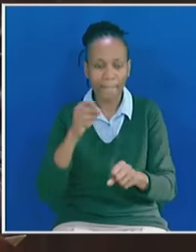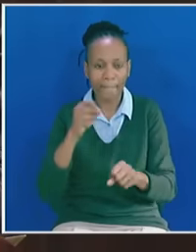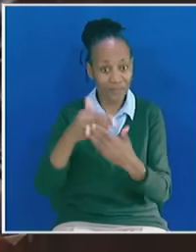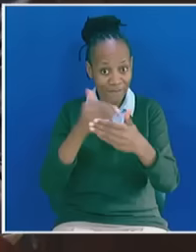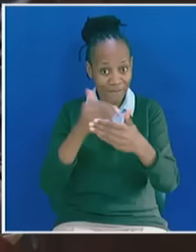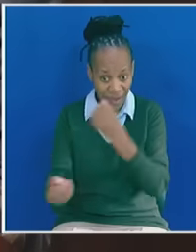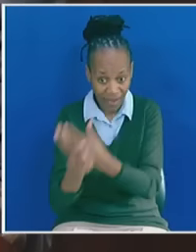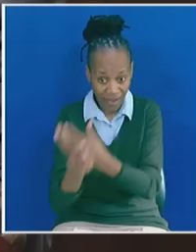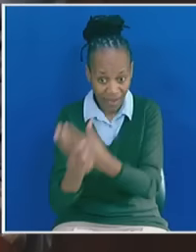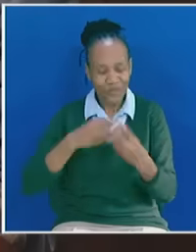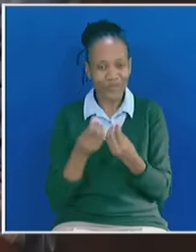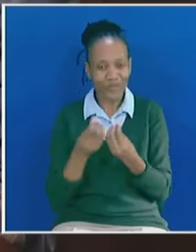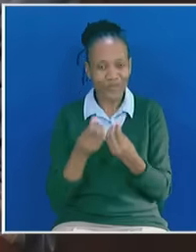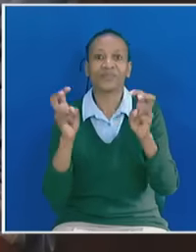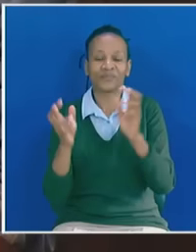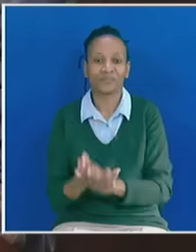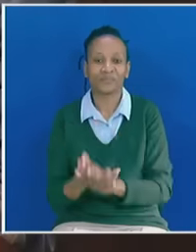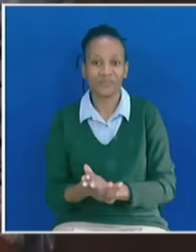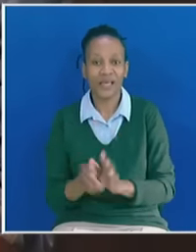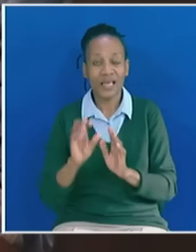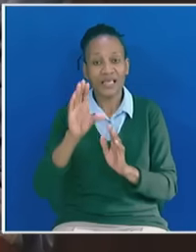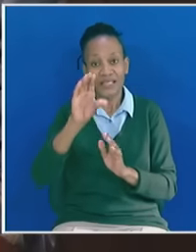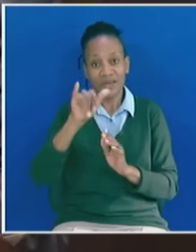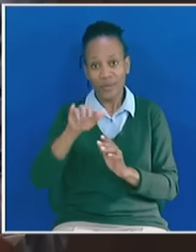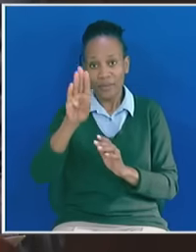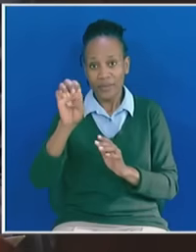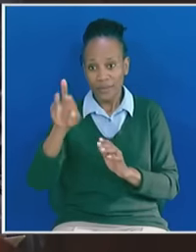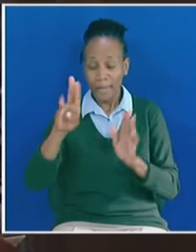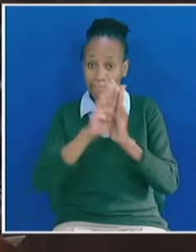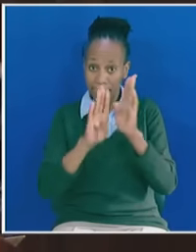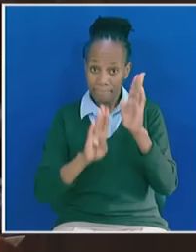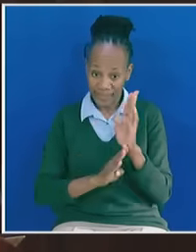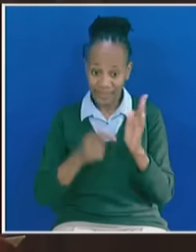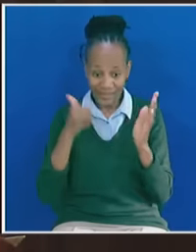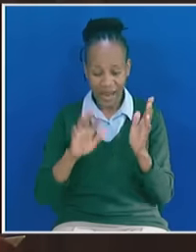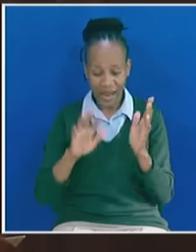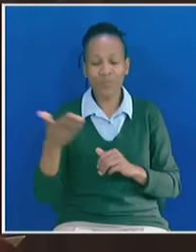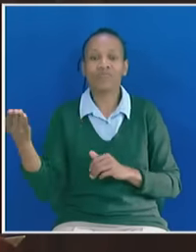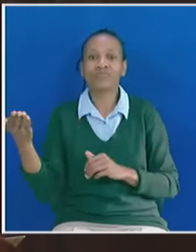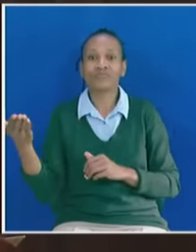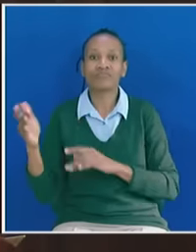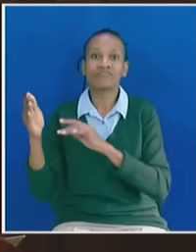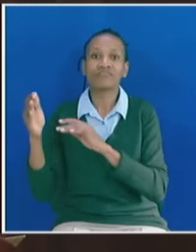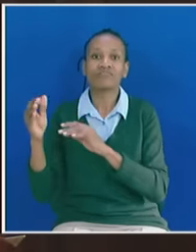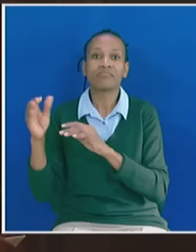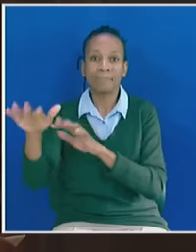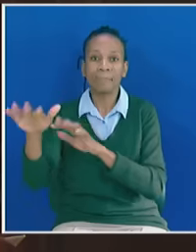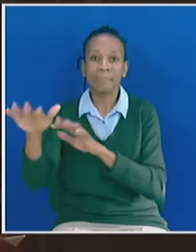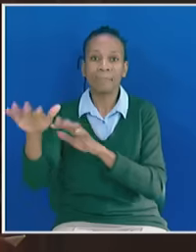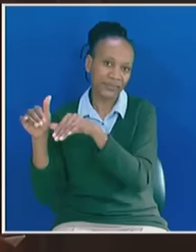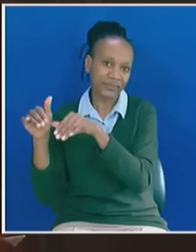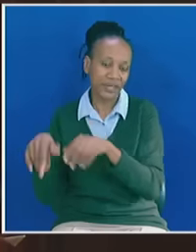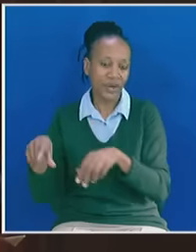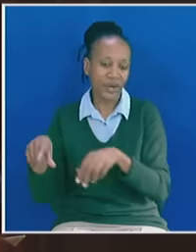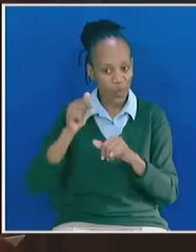question. Already the cyber bill and related matters bill has gone through cabinet. We are